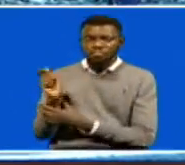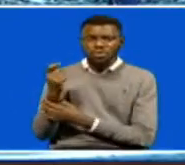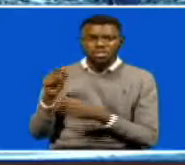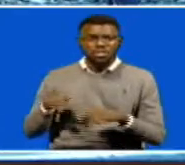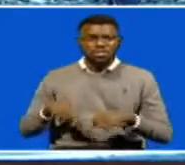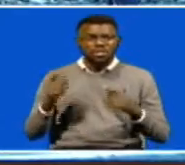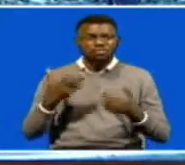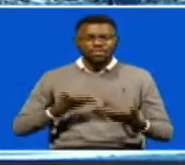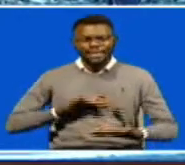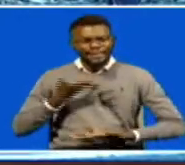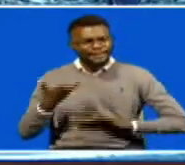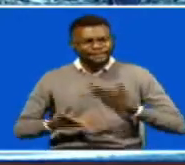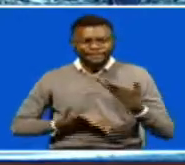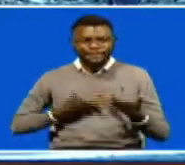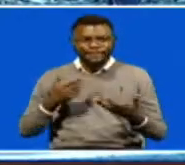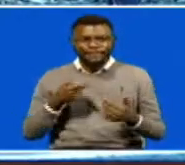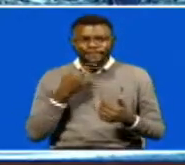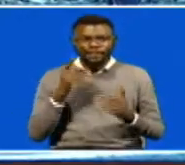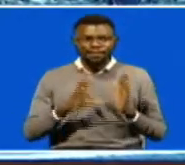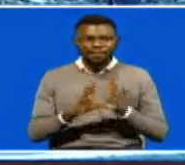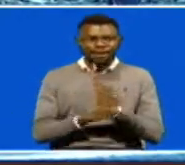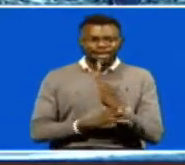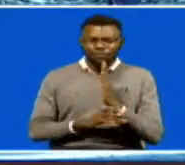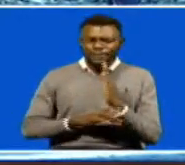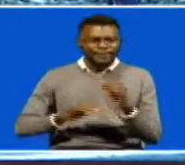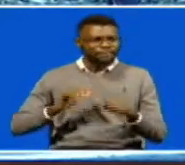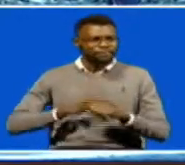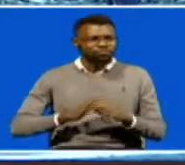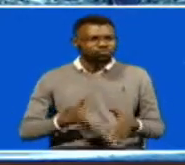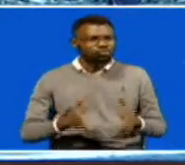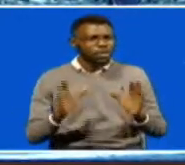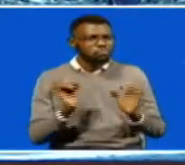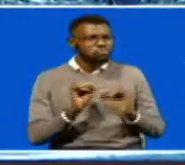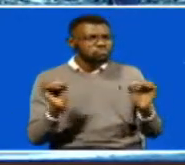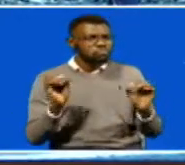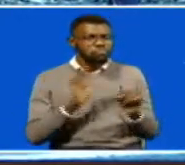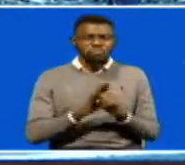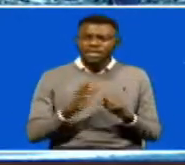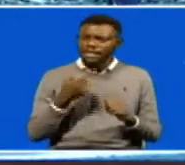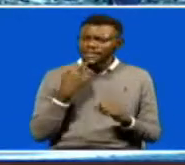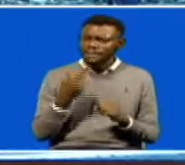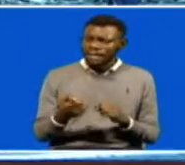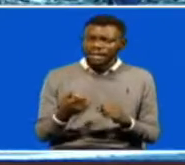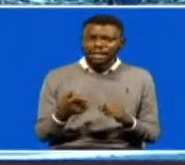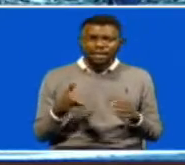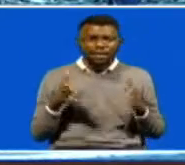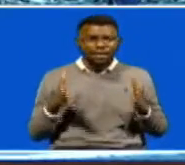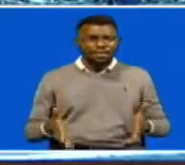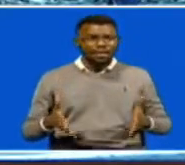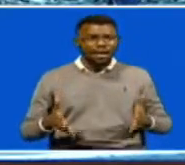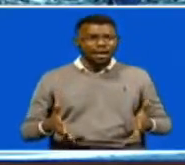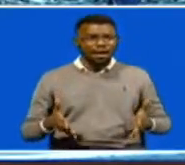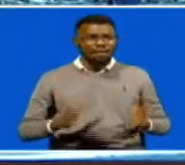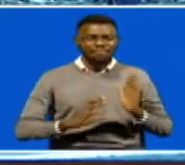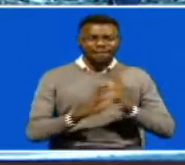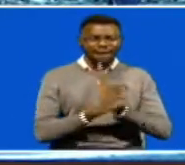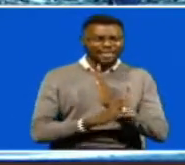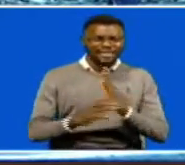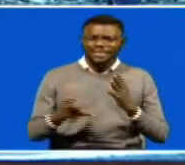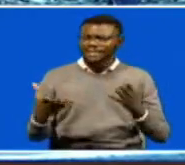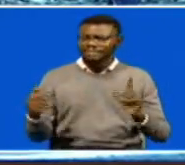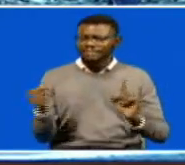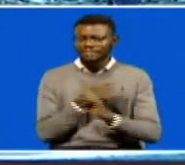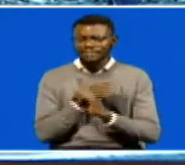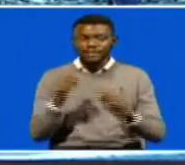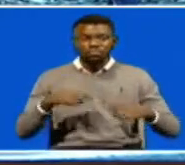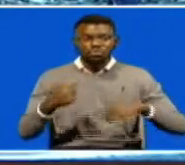expressed concern over the direction in which the country is heading. A number of them have condemned the act, saying that it would lead the country to chaos. This